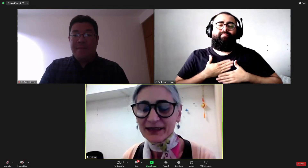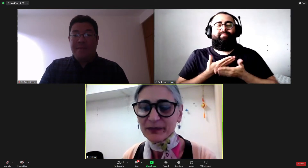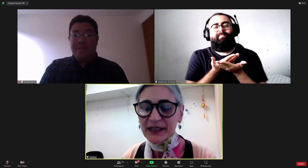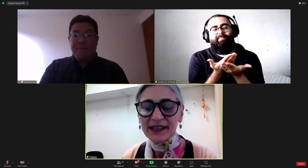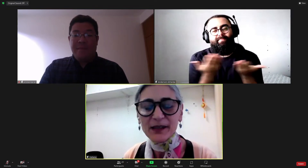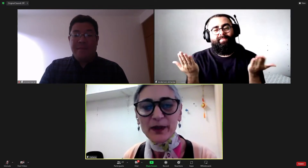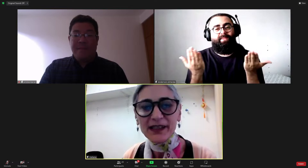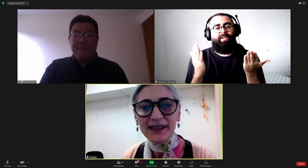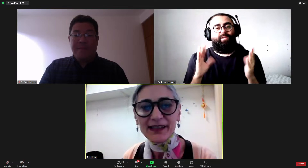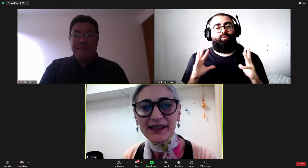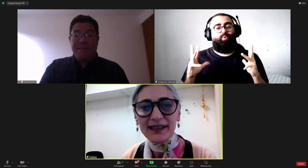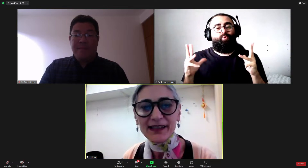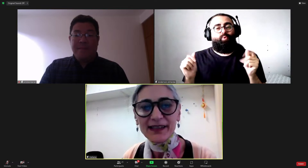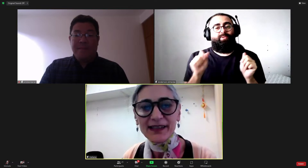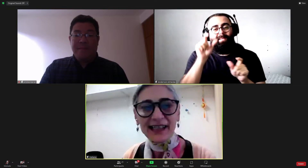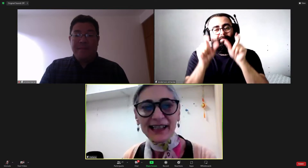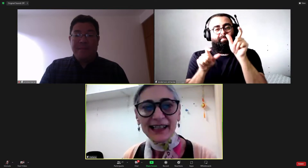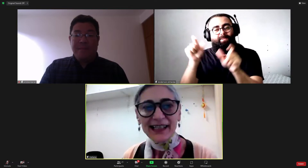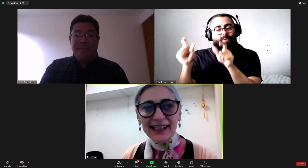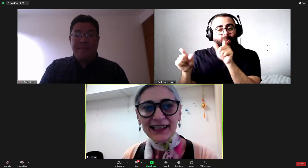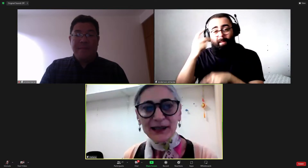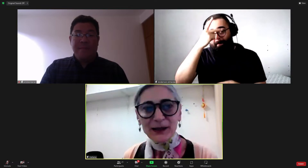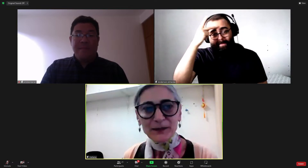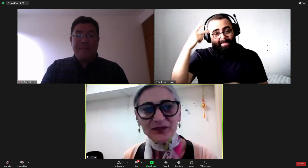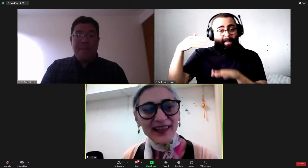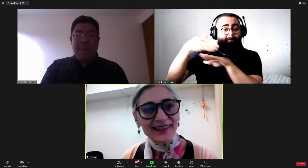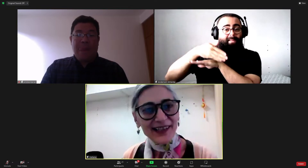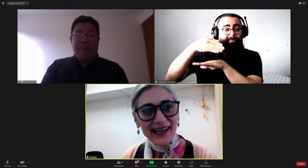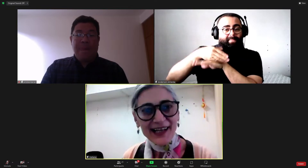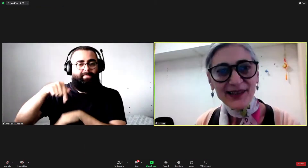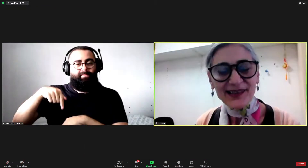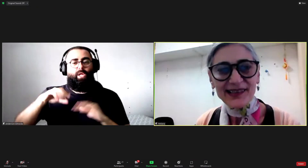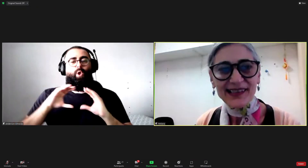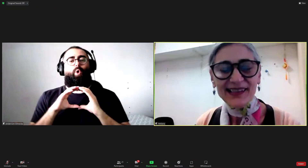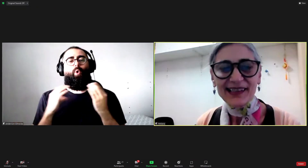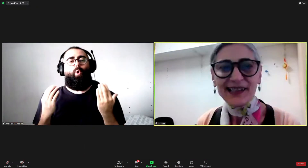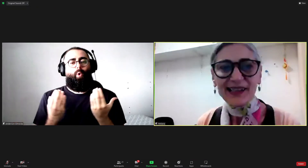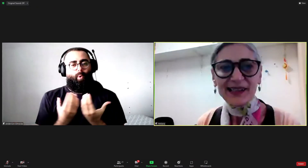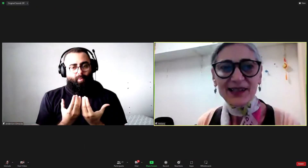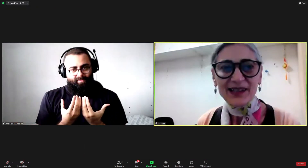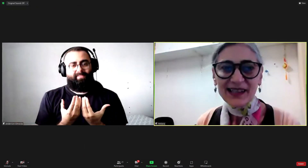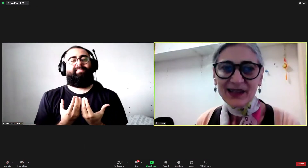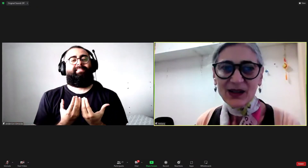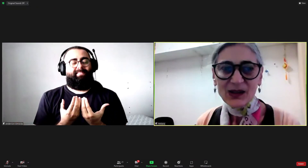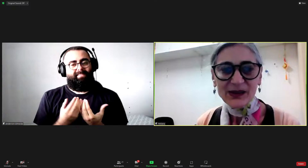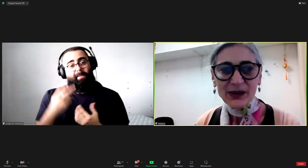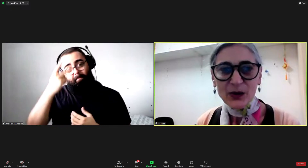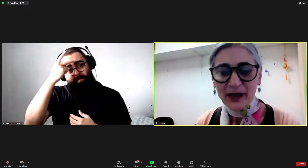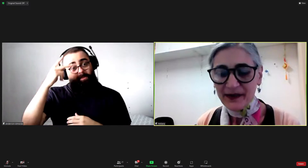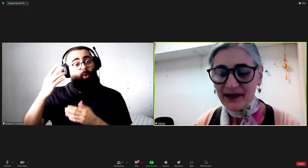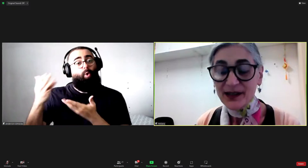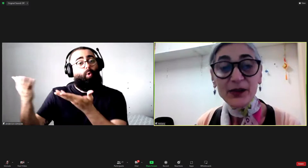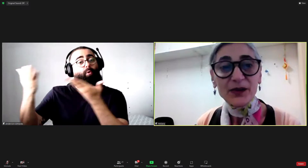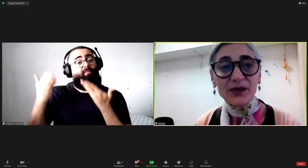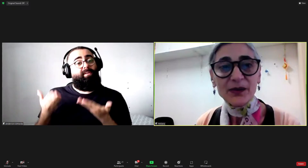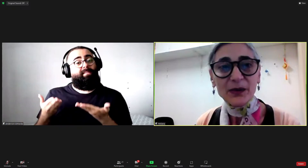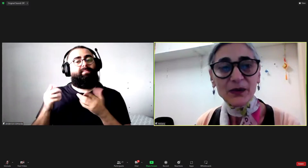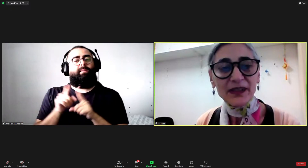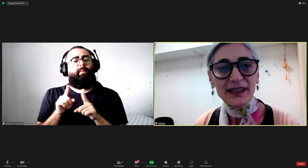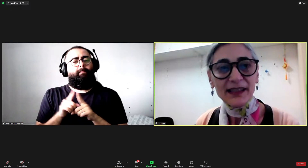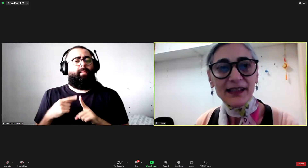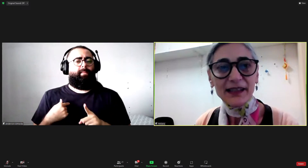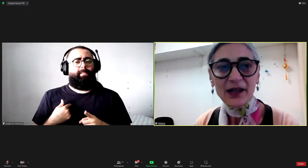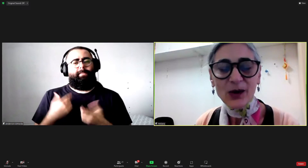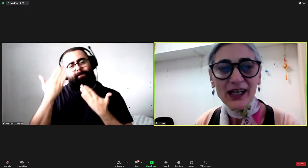are participating in this conference, the guests, and also my thank you